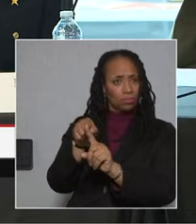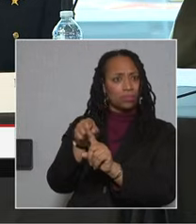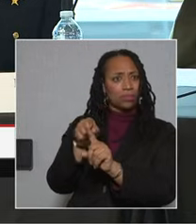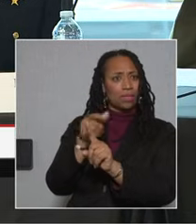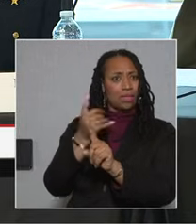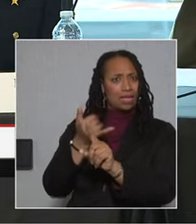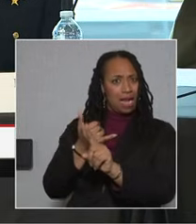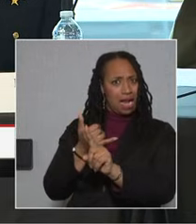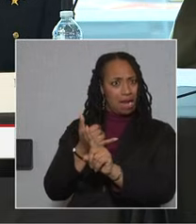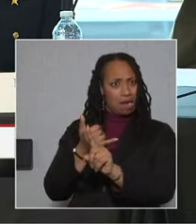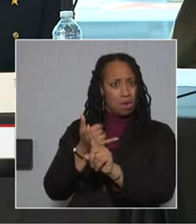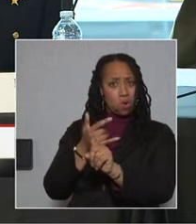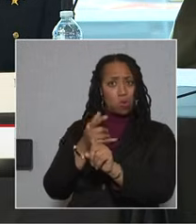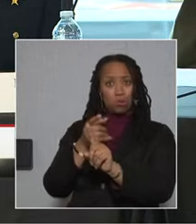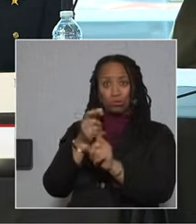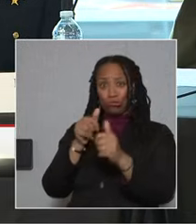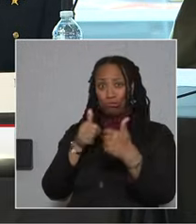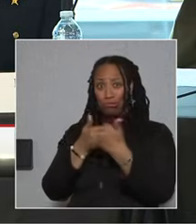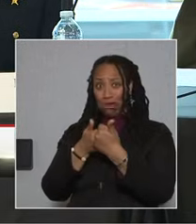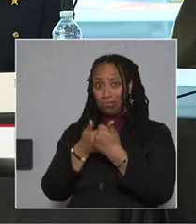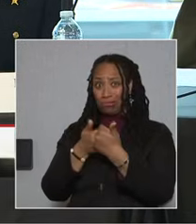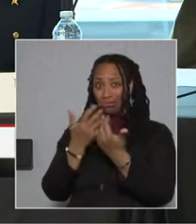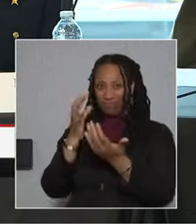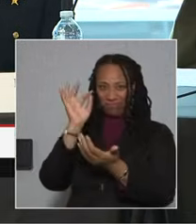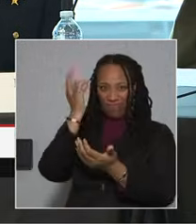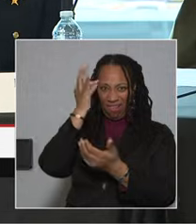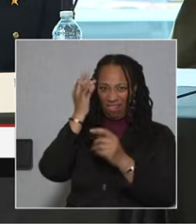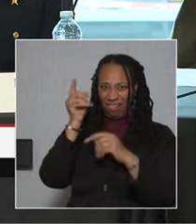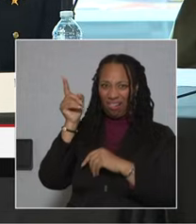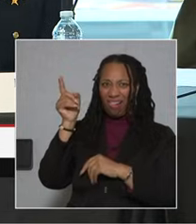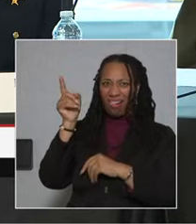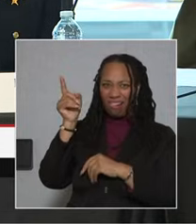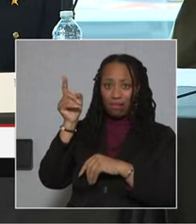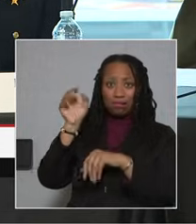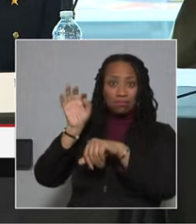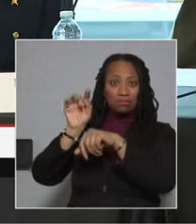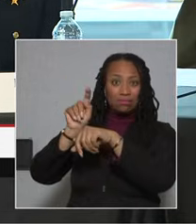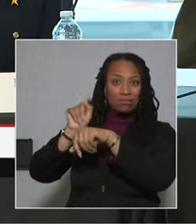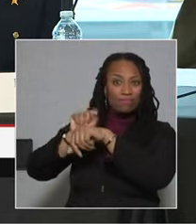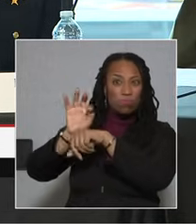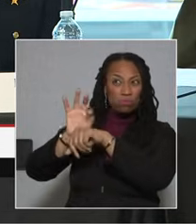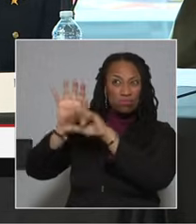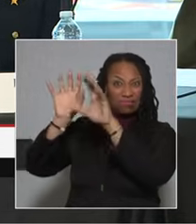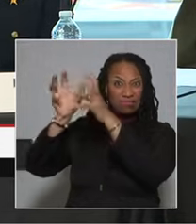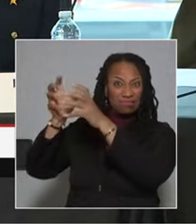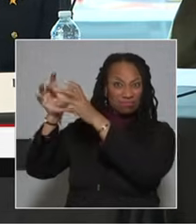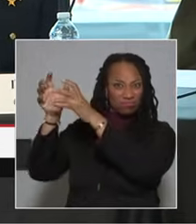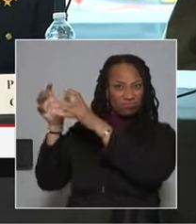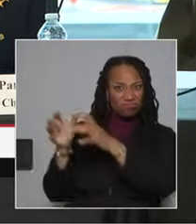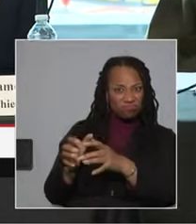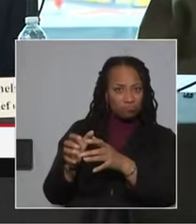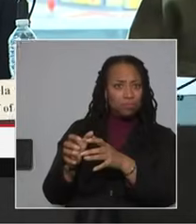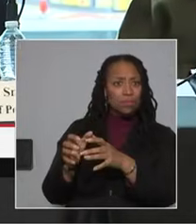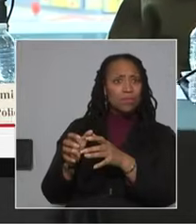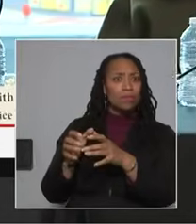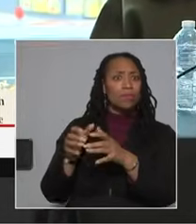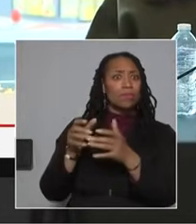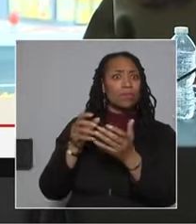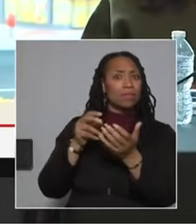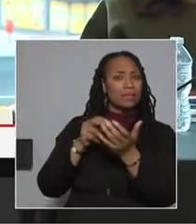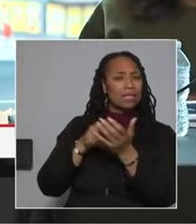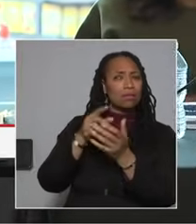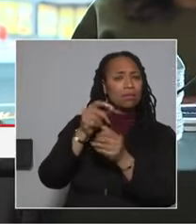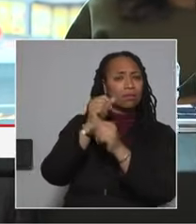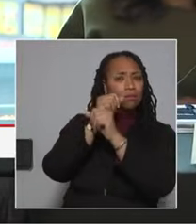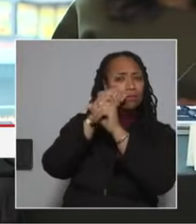the federal Joint Task Force. And I wonder if you can elaborate on, A, the specific